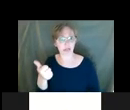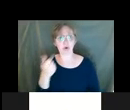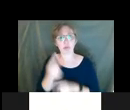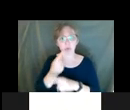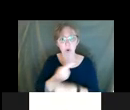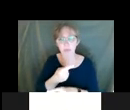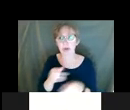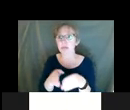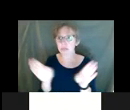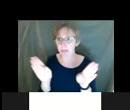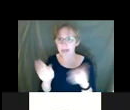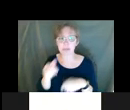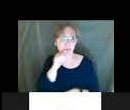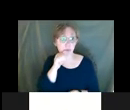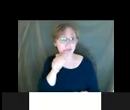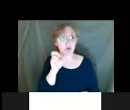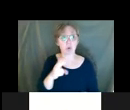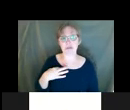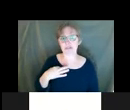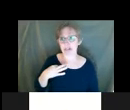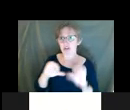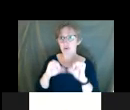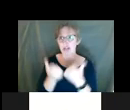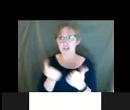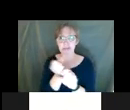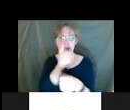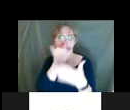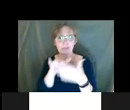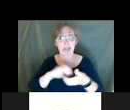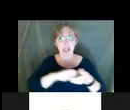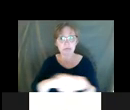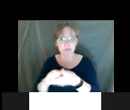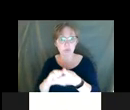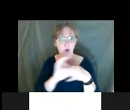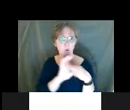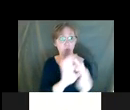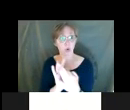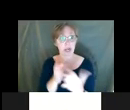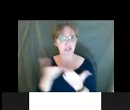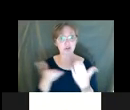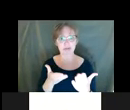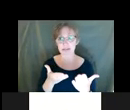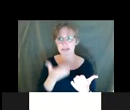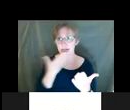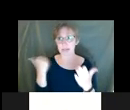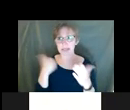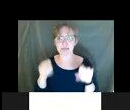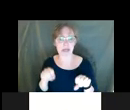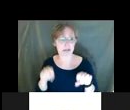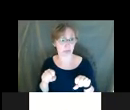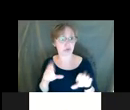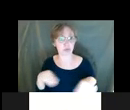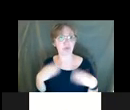in order to ensure maximum understanding, coordination, and cooperation action in the provision of appropriate